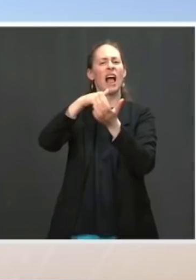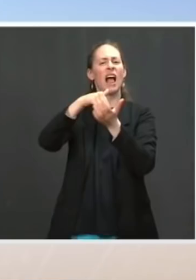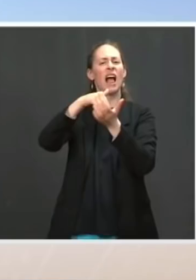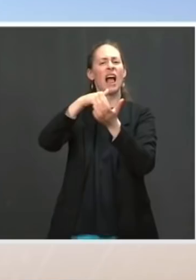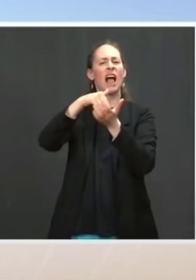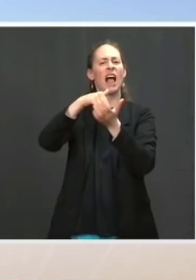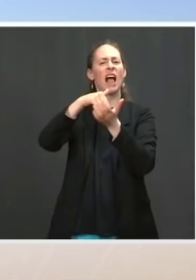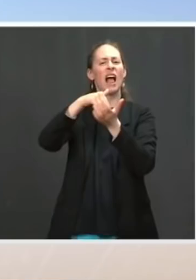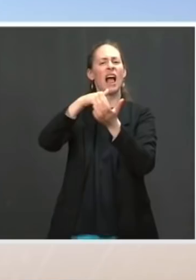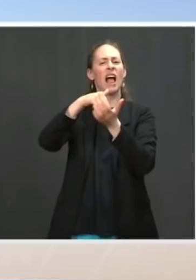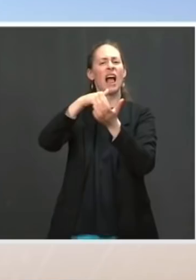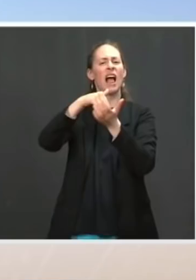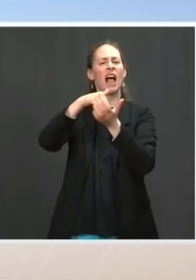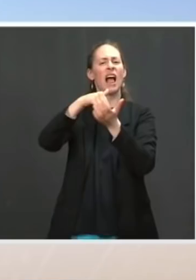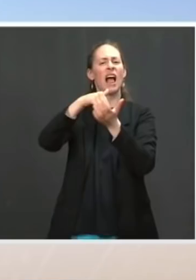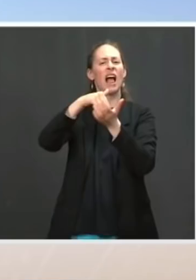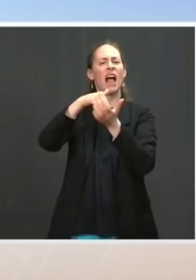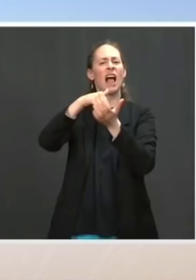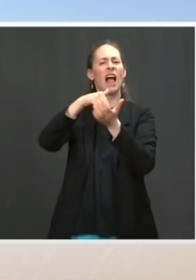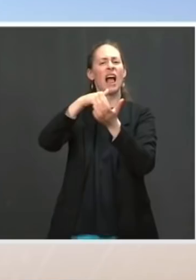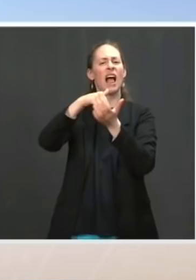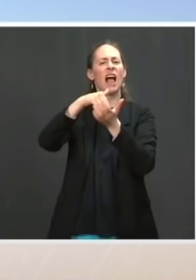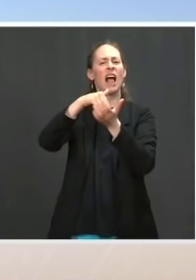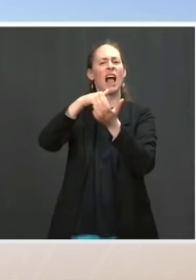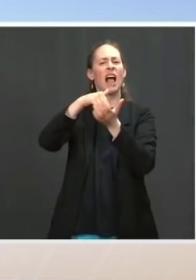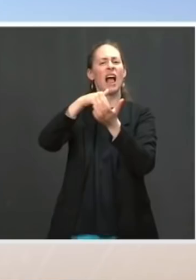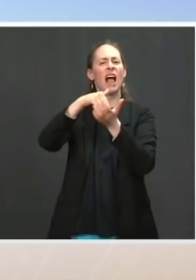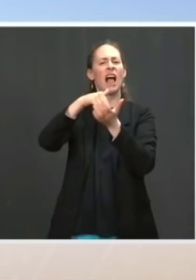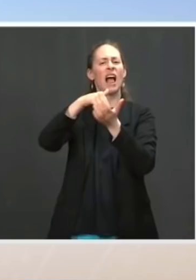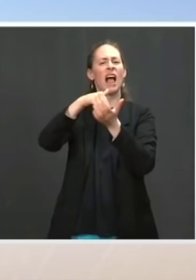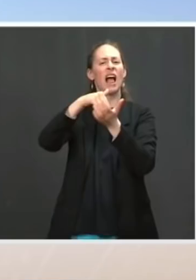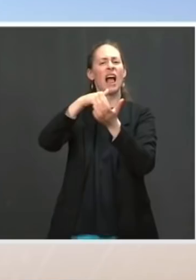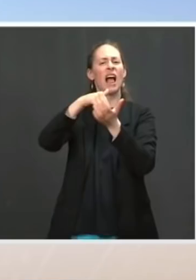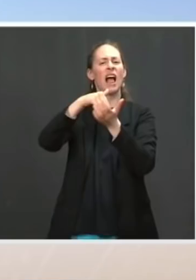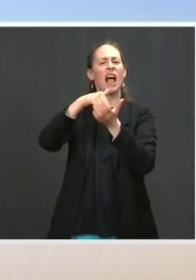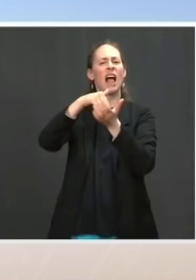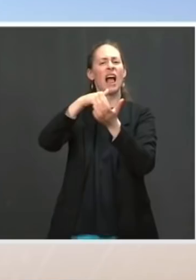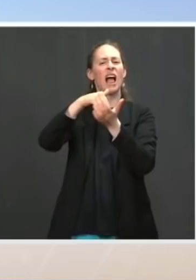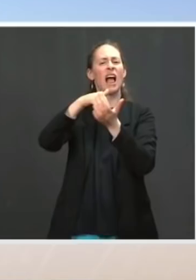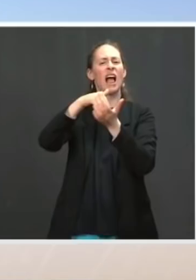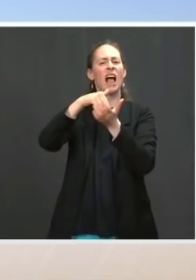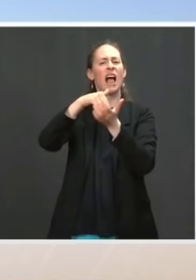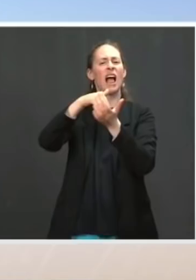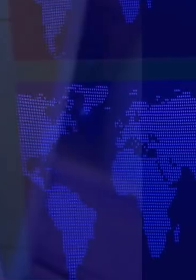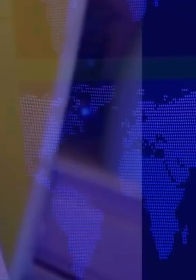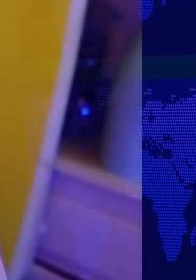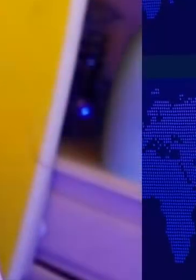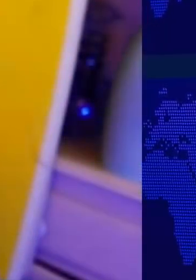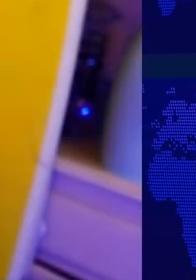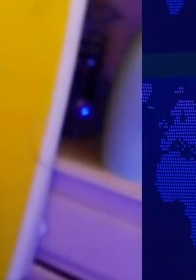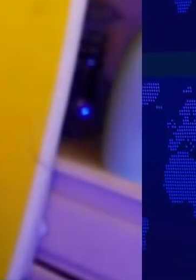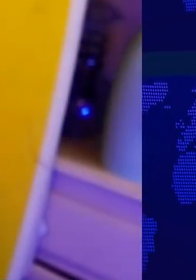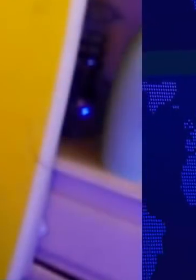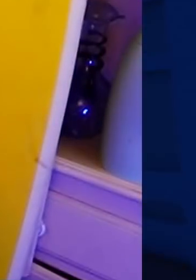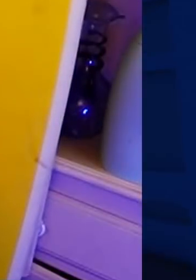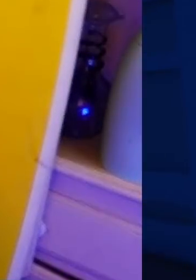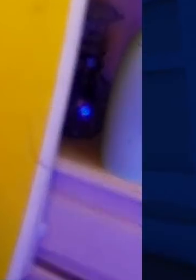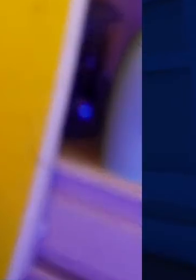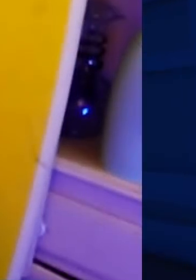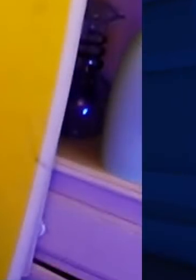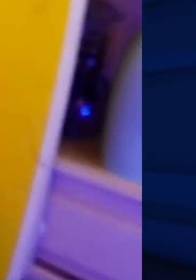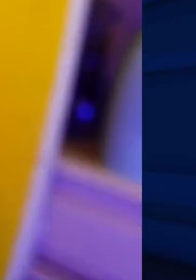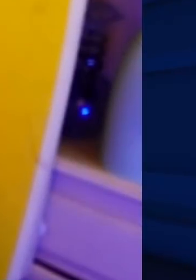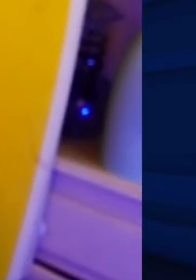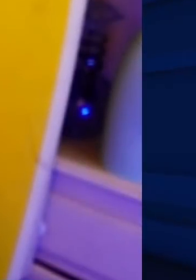LALATE, I don't understand this. Yeah, you might be confused. There's 17 Democrats who